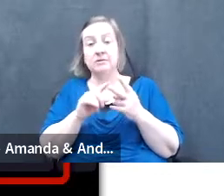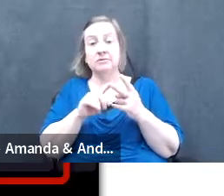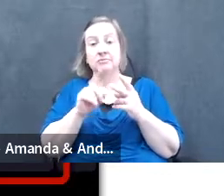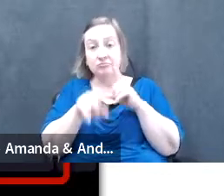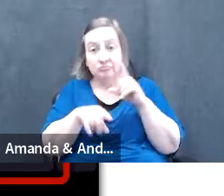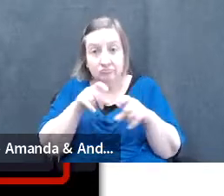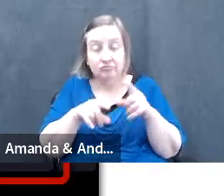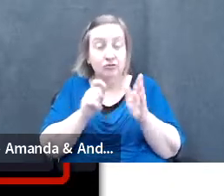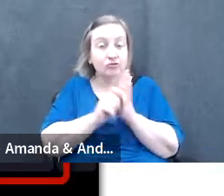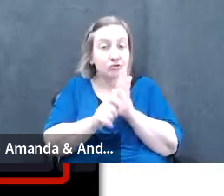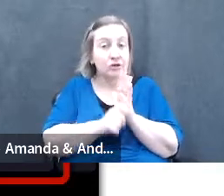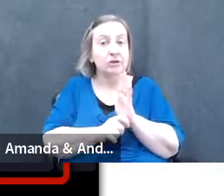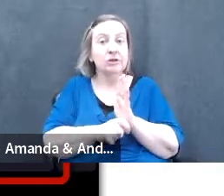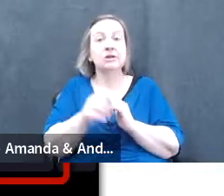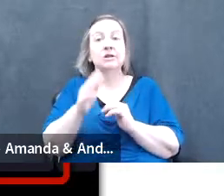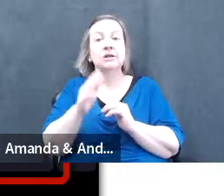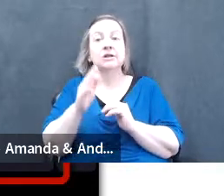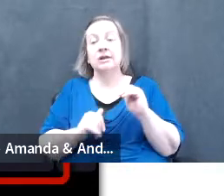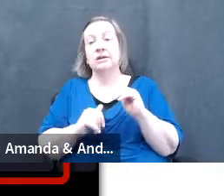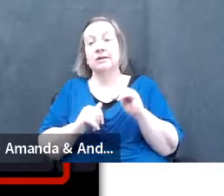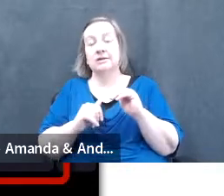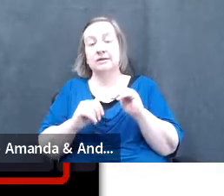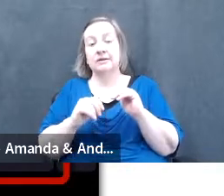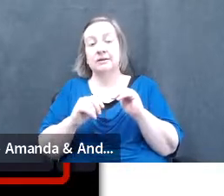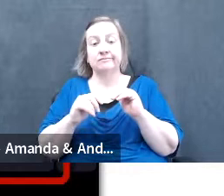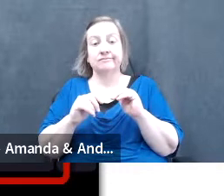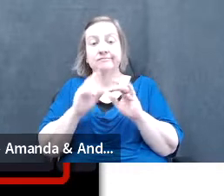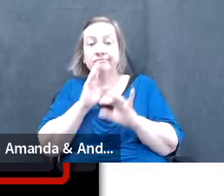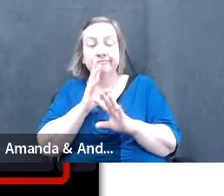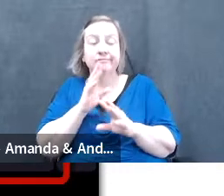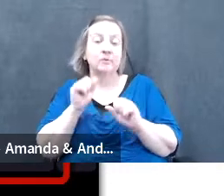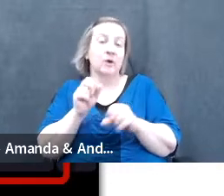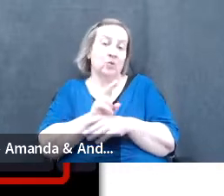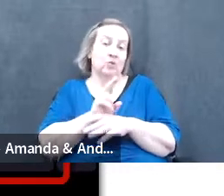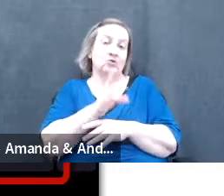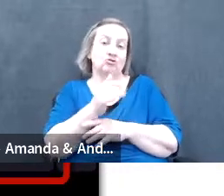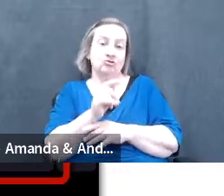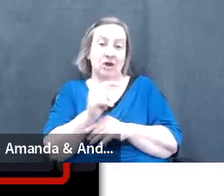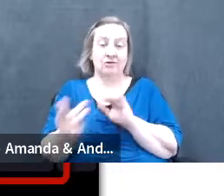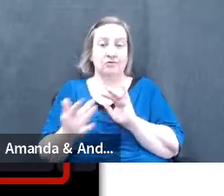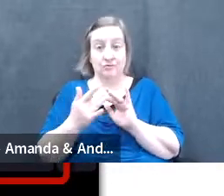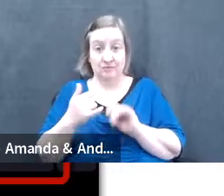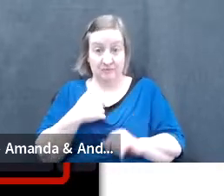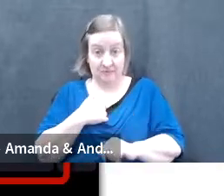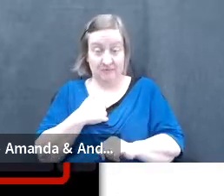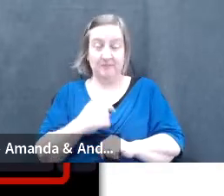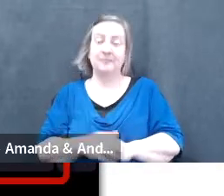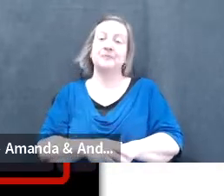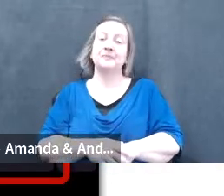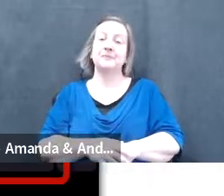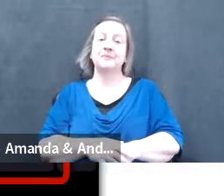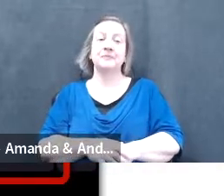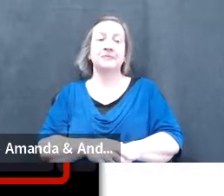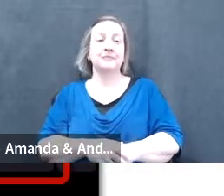question in written form rather than in verbal form, you can use that chat to reach me. You can advance